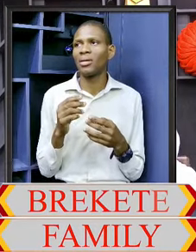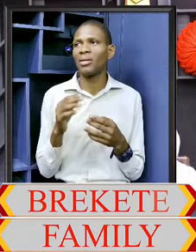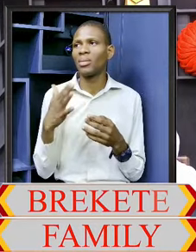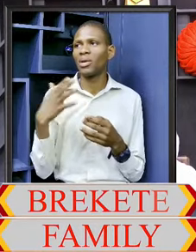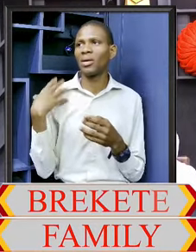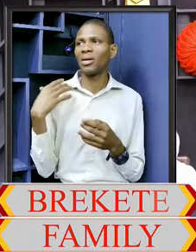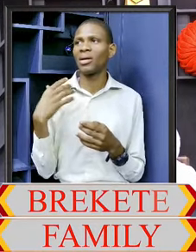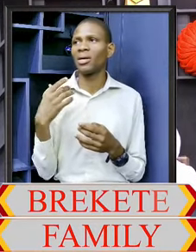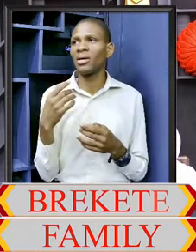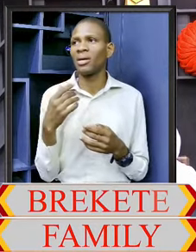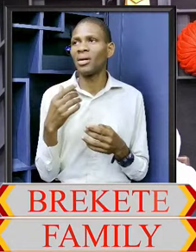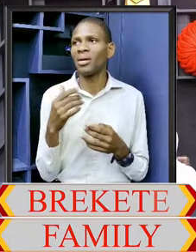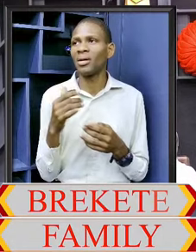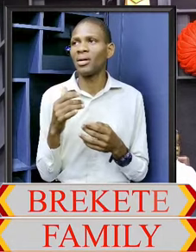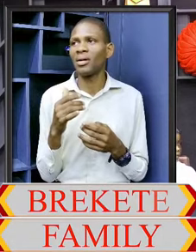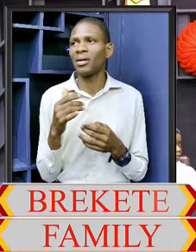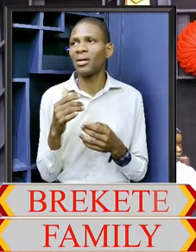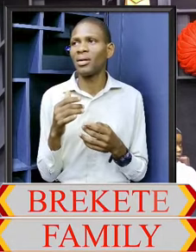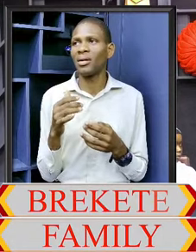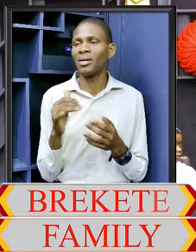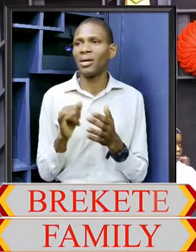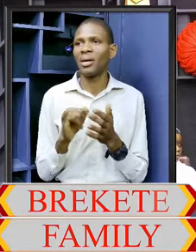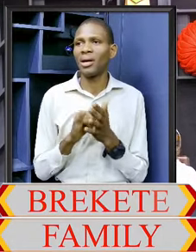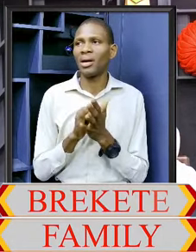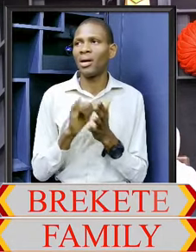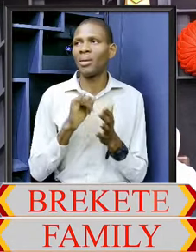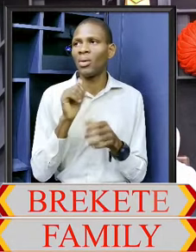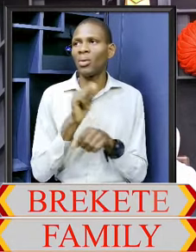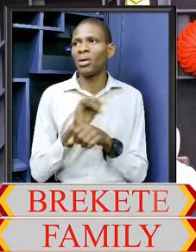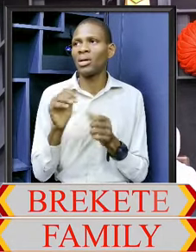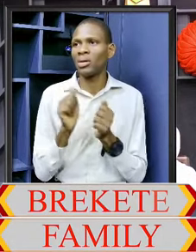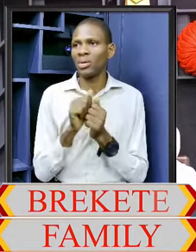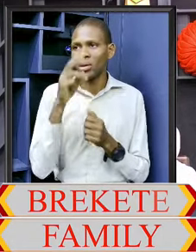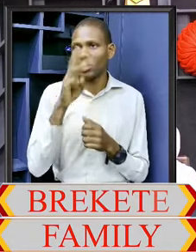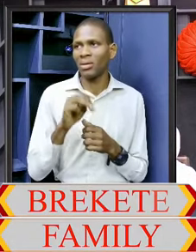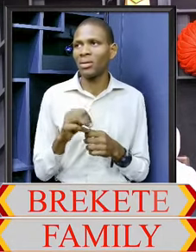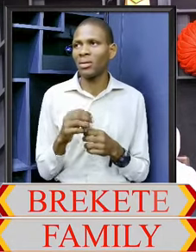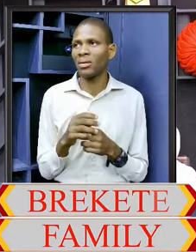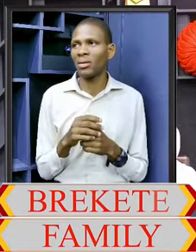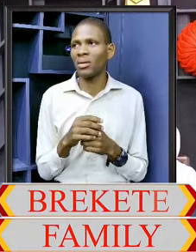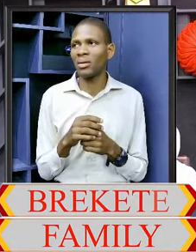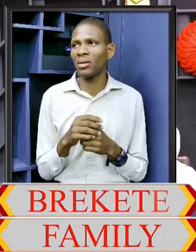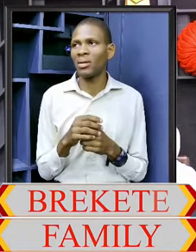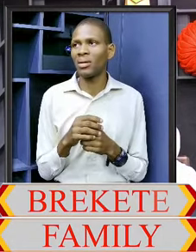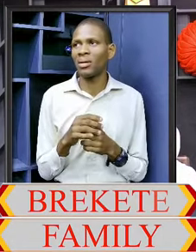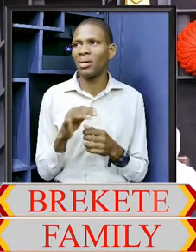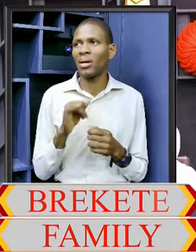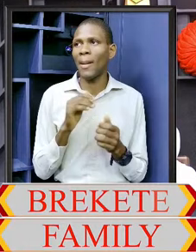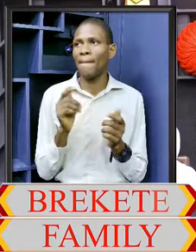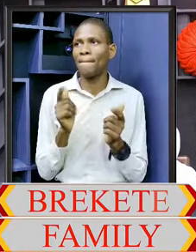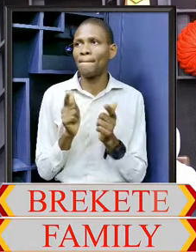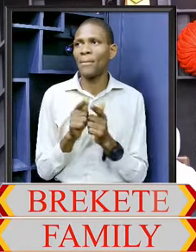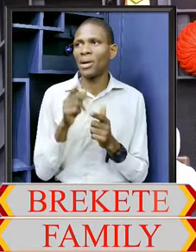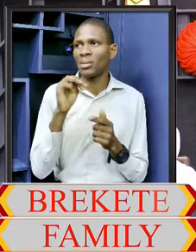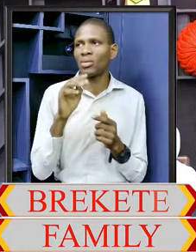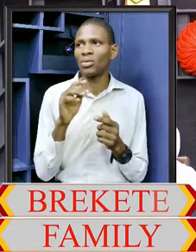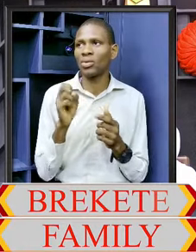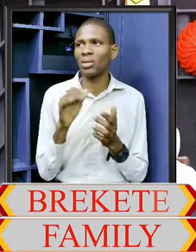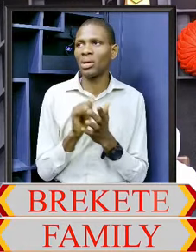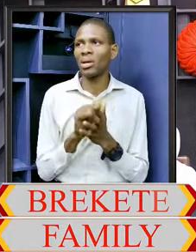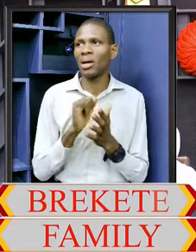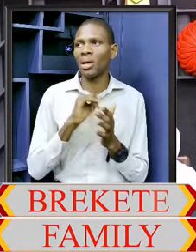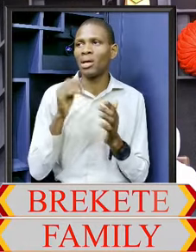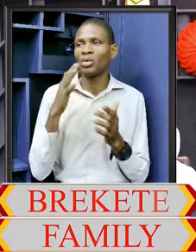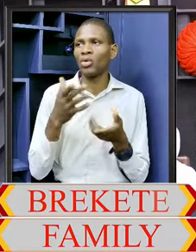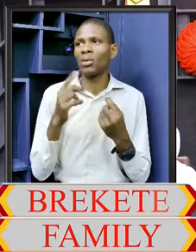my oga here. He's the one because I'm working with them. I'm one of his staff. So I'm the one that met him that I bet he should help me so that